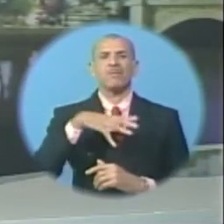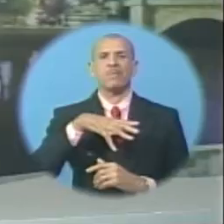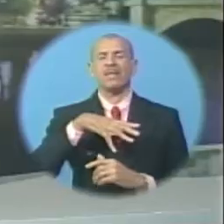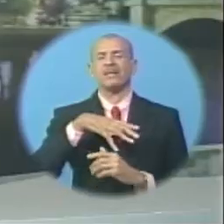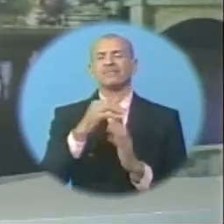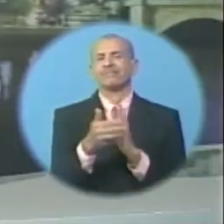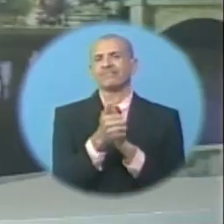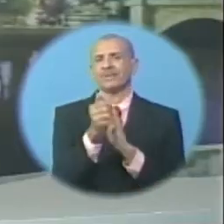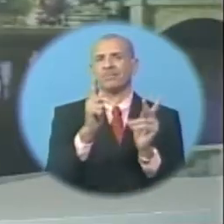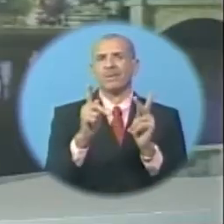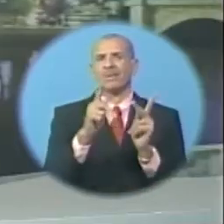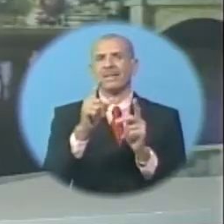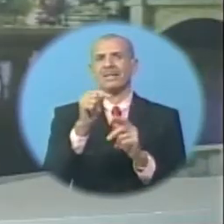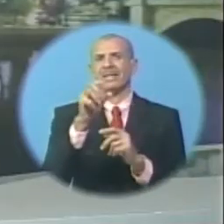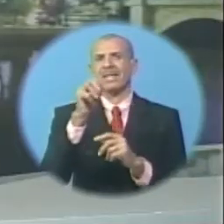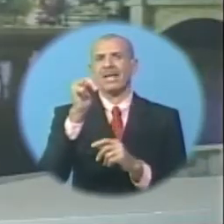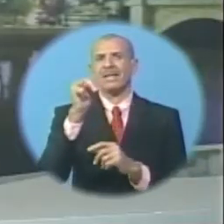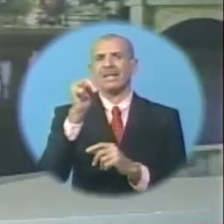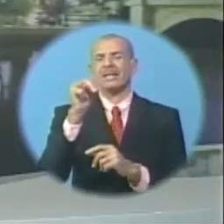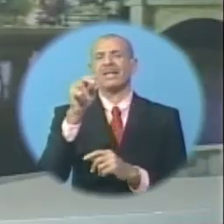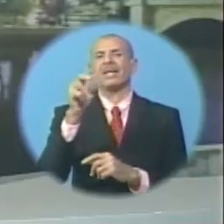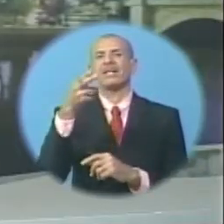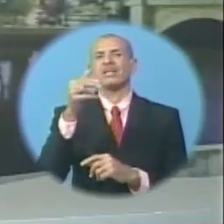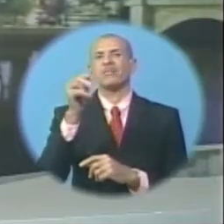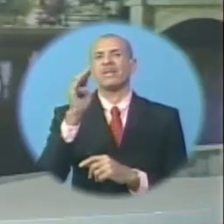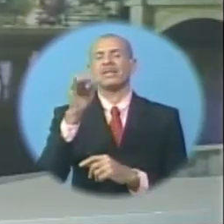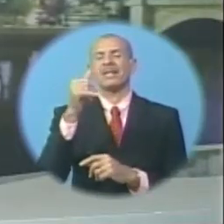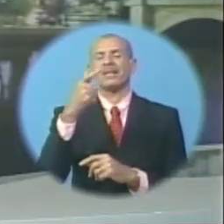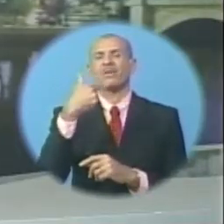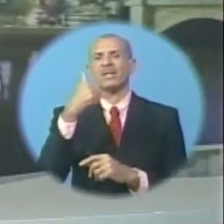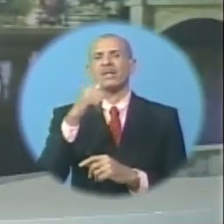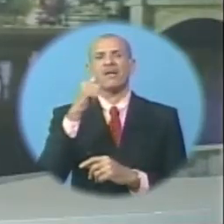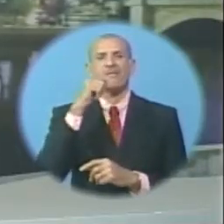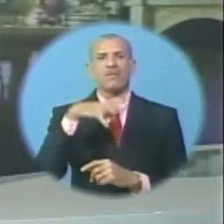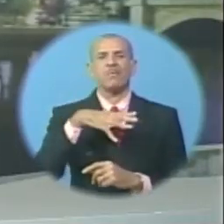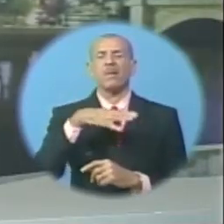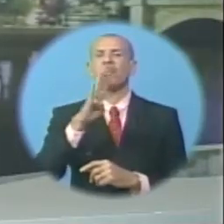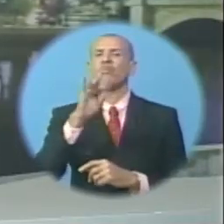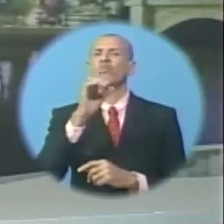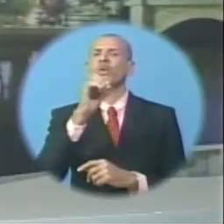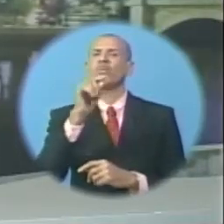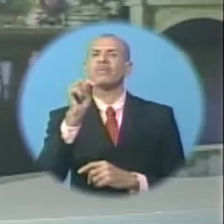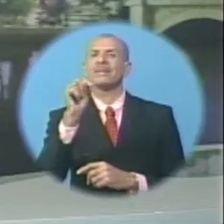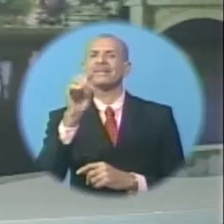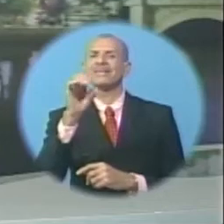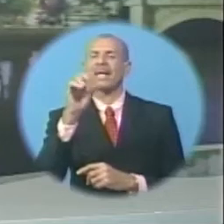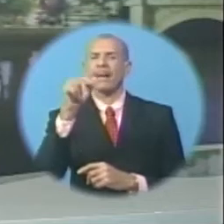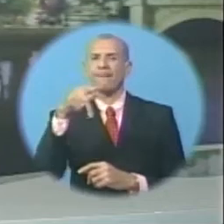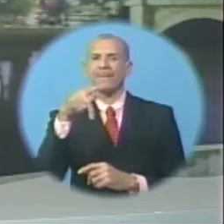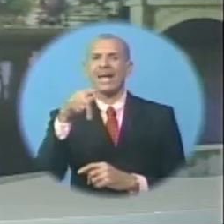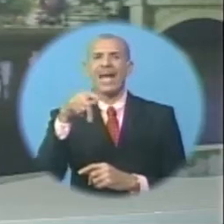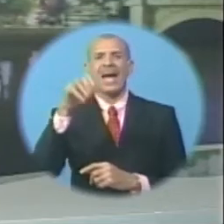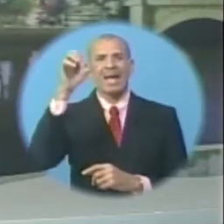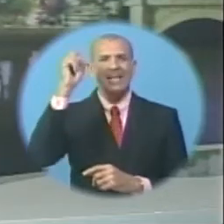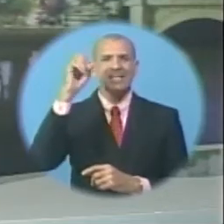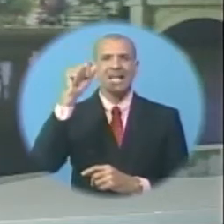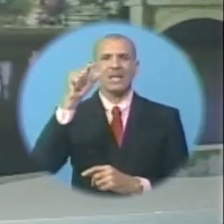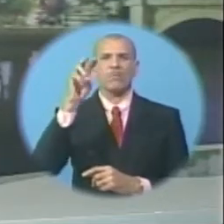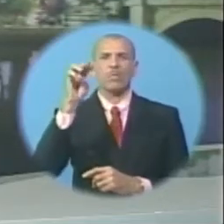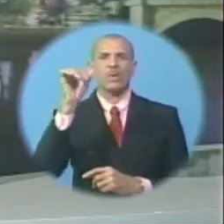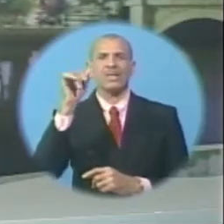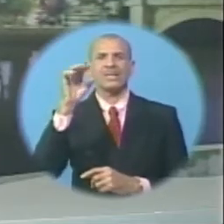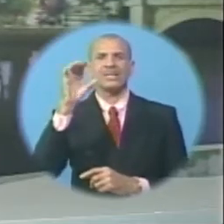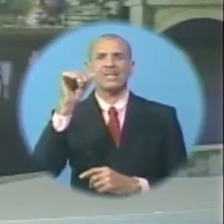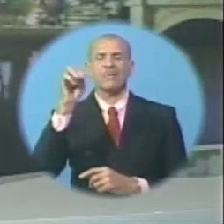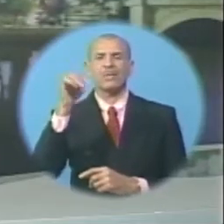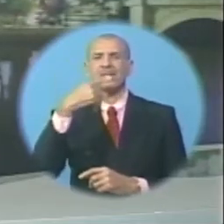10 Habitat is doing so through the hosting of a female founders boot camp. Executive Director Selwyn Cambridge says the event is slated